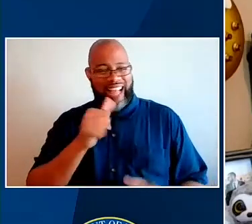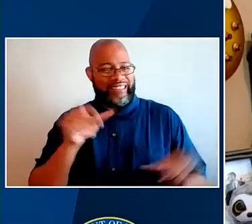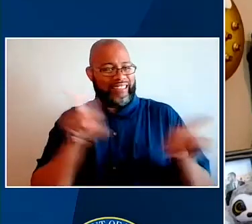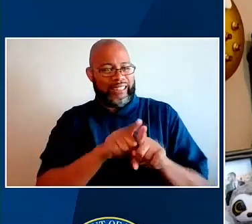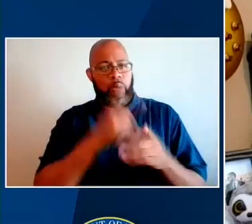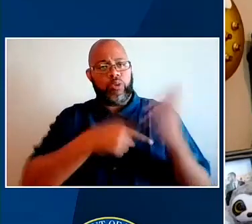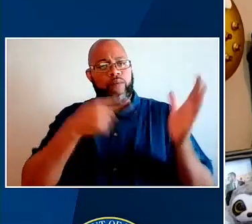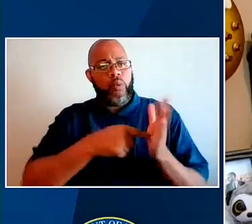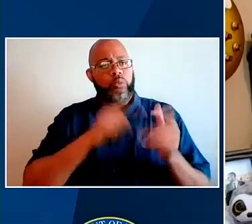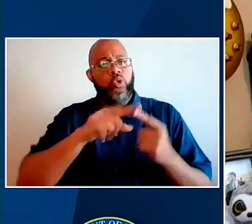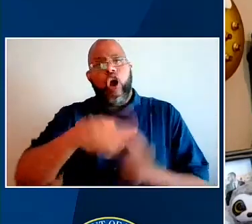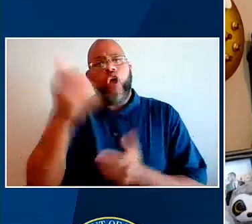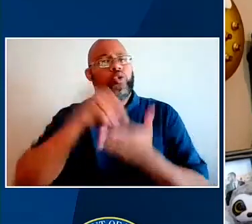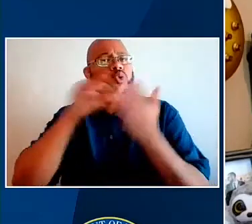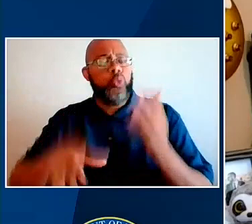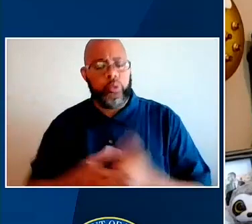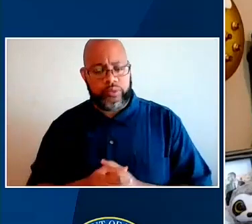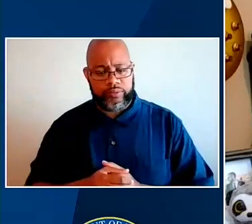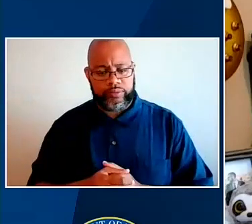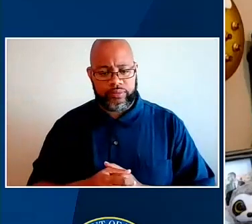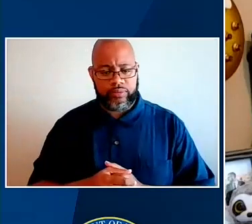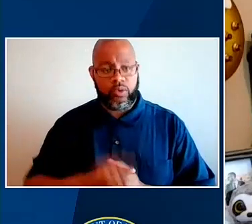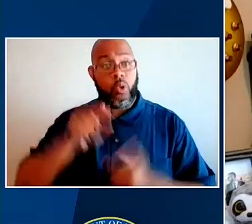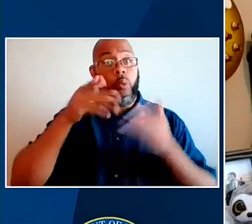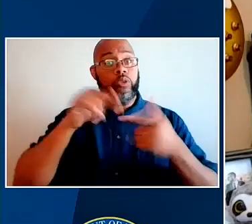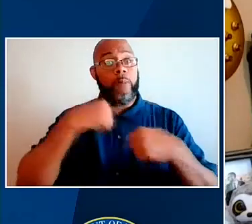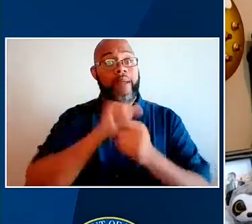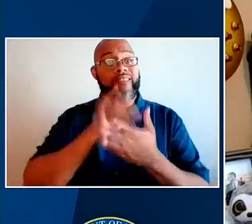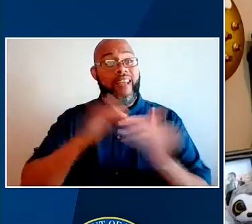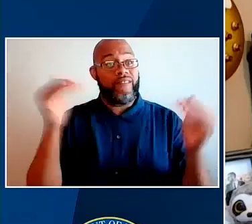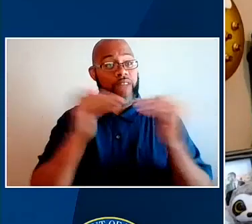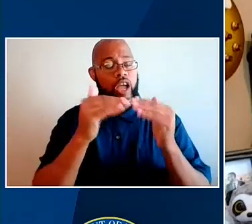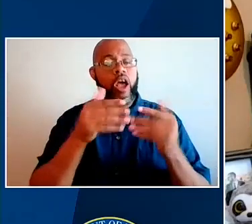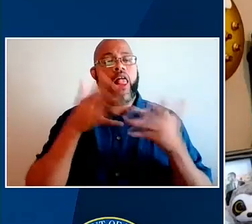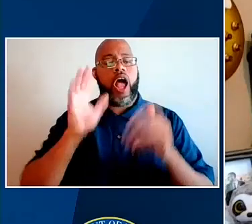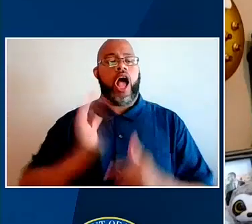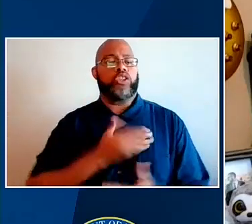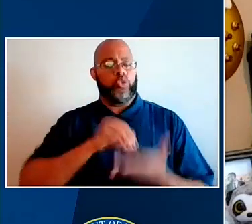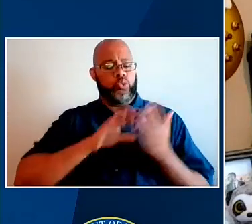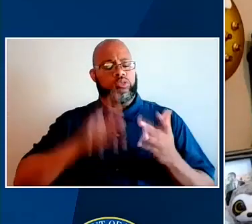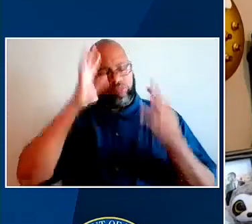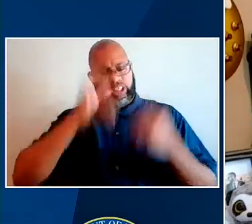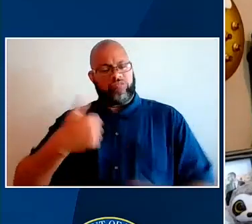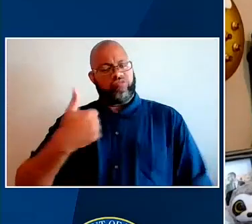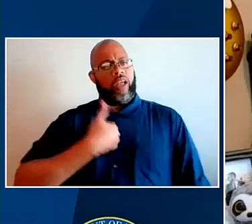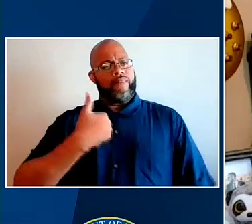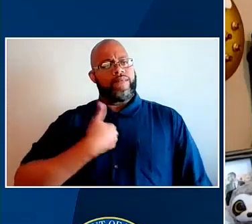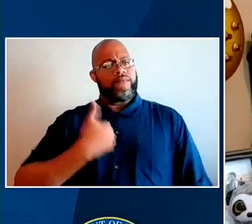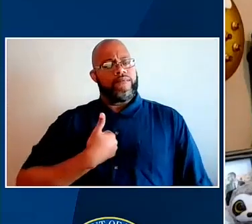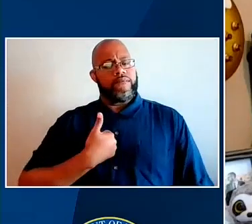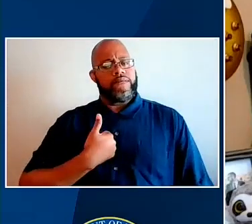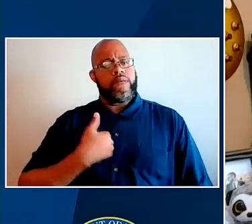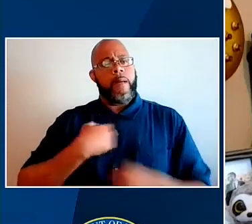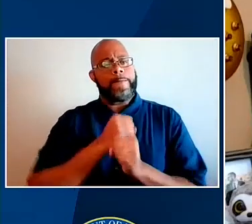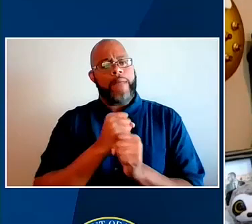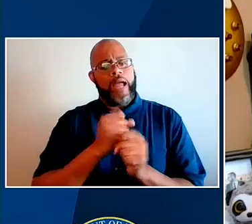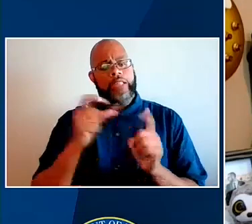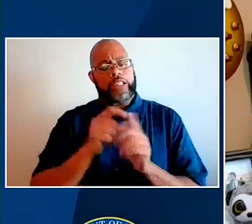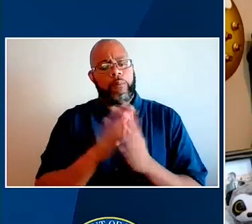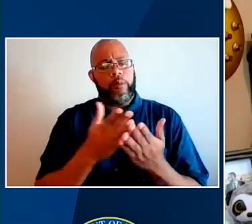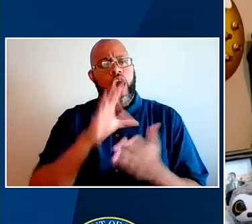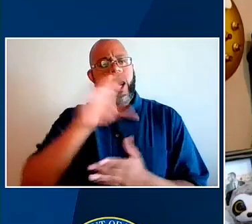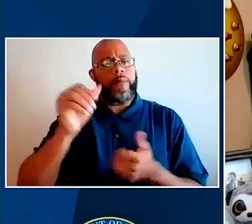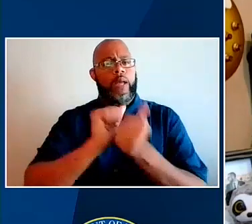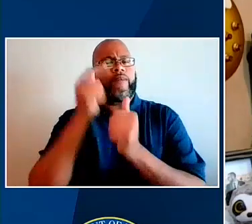what's affordable to another student. The only way to make this fair is to let us students decide for ourselves make textbook companies compete